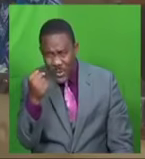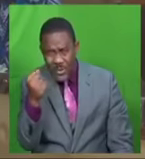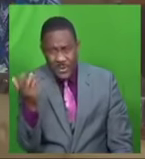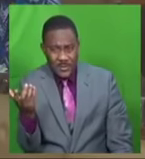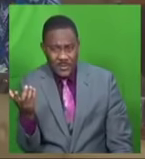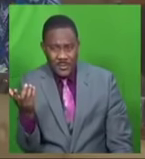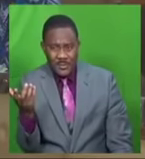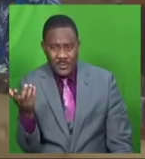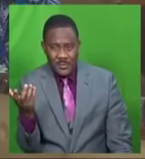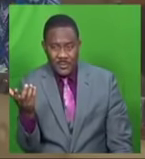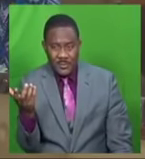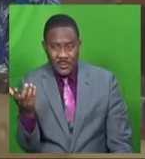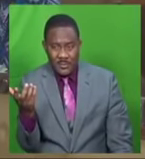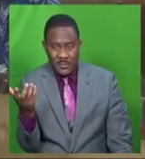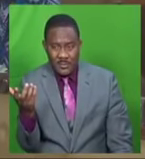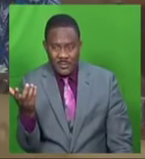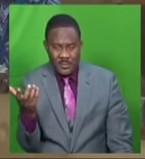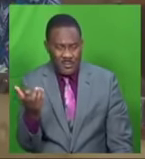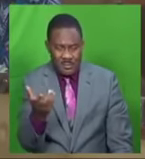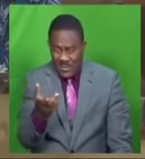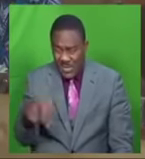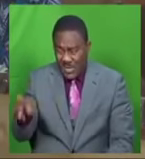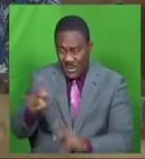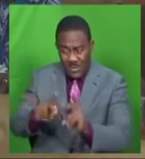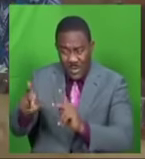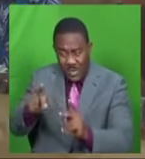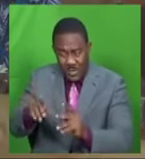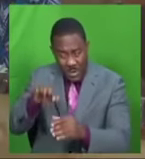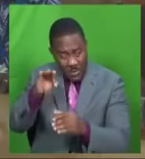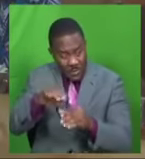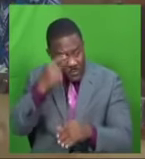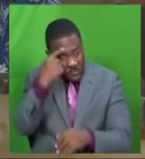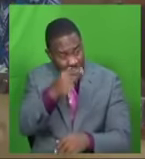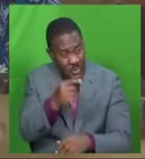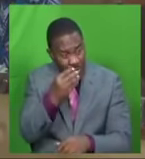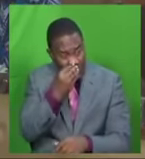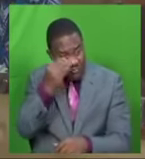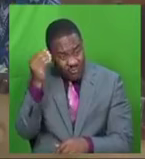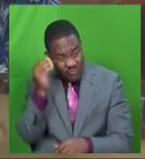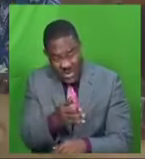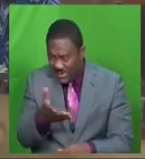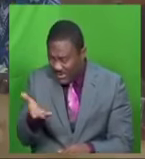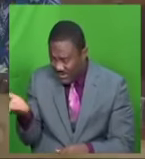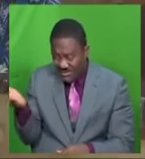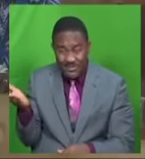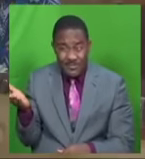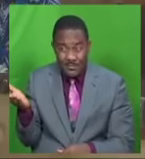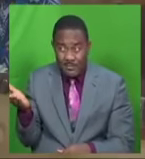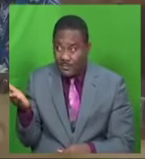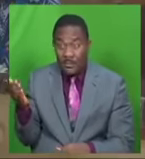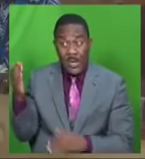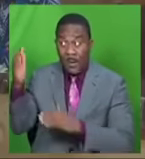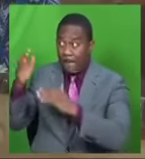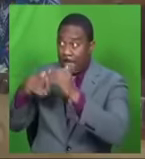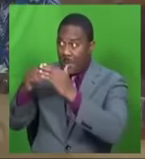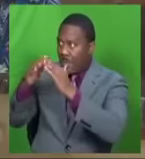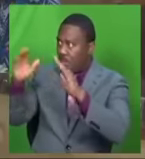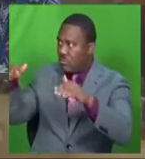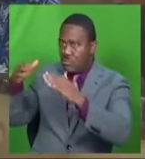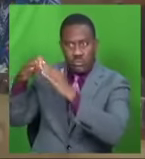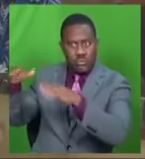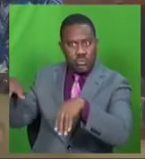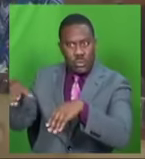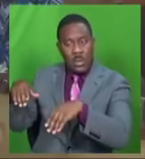but because you do not have concern for the people who put you there, Sagaleme housing project, beautiful edifice. Get there and see how they